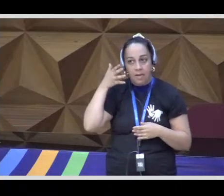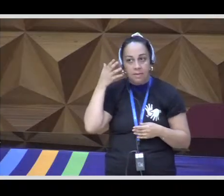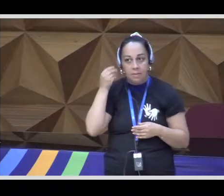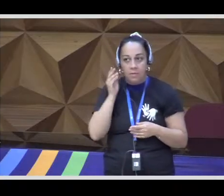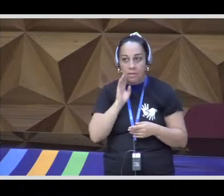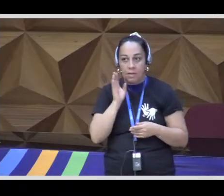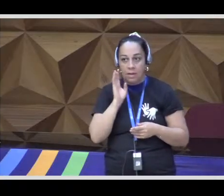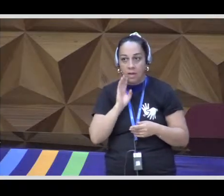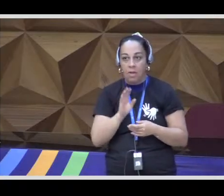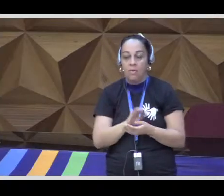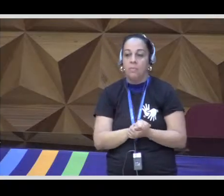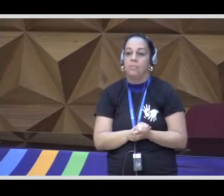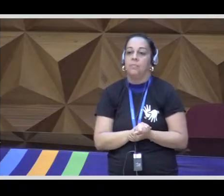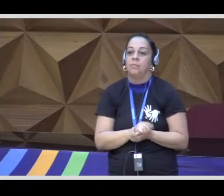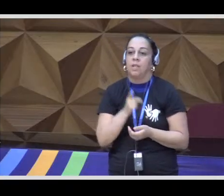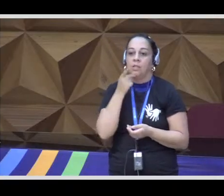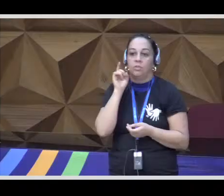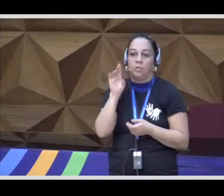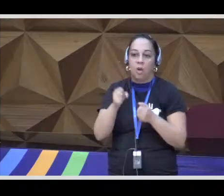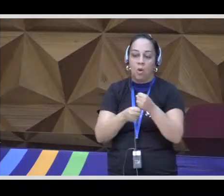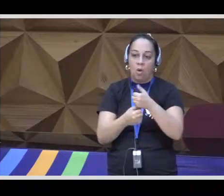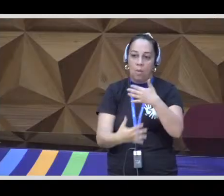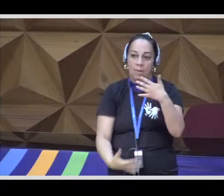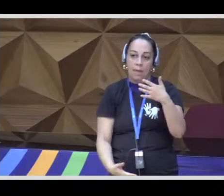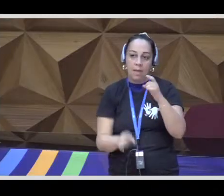hand. Oh, hi, over here. Sorry. It's okay.